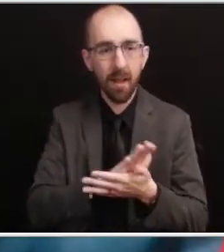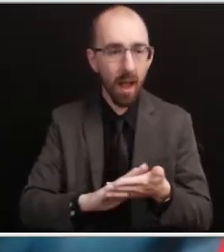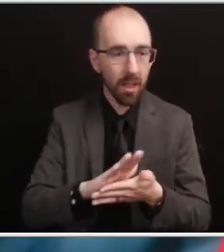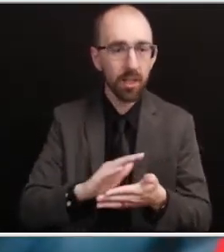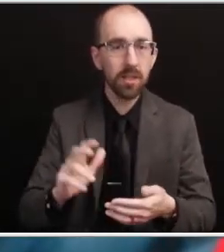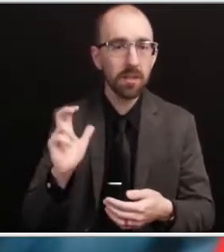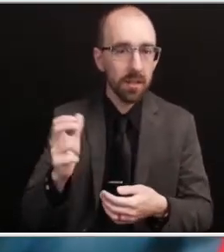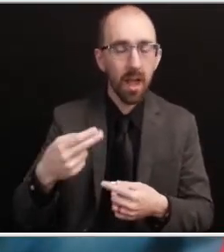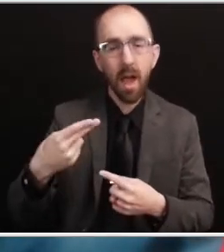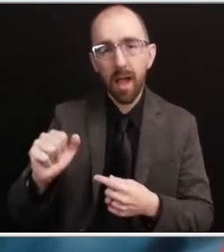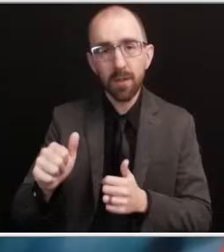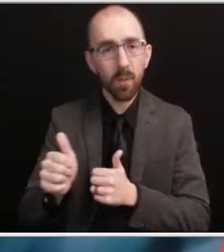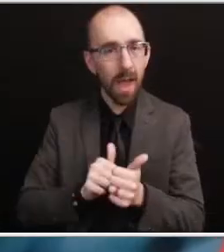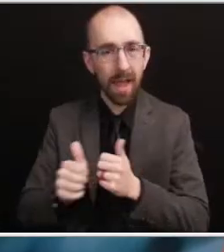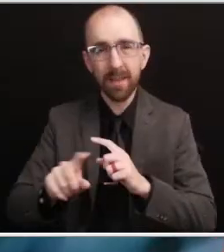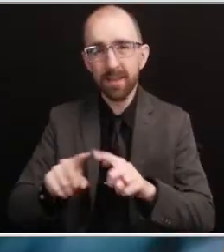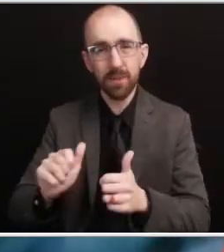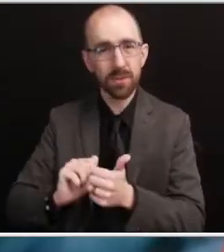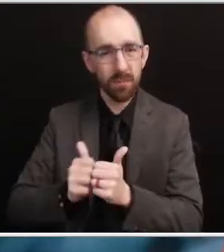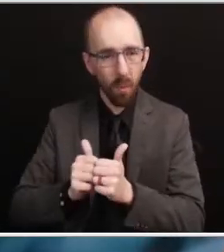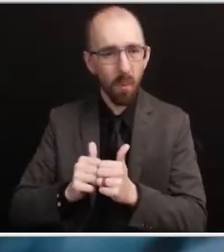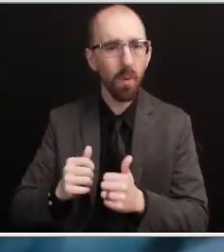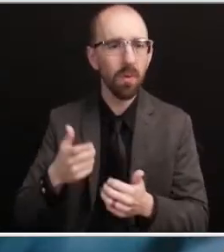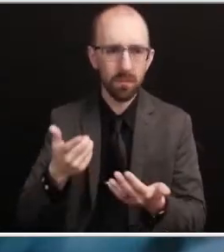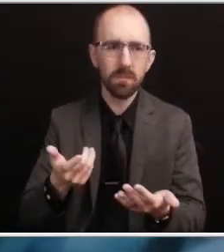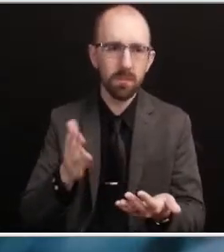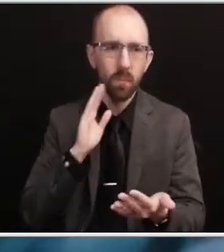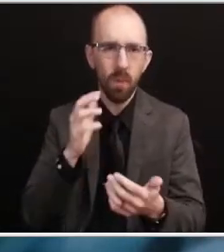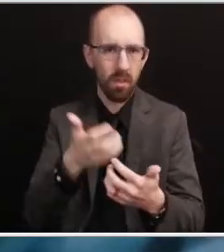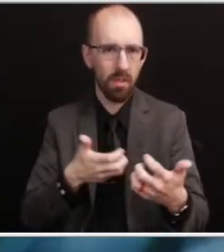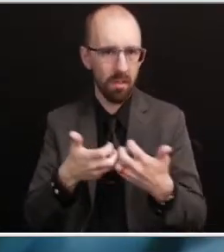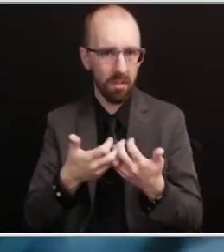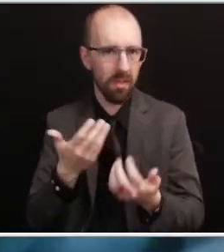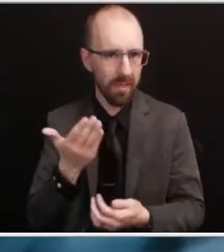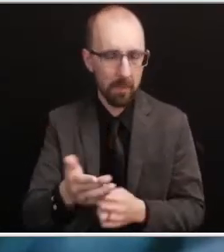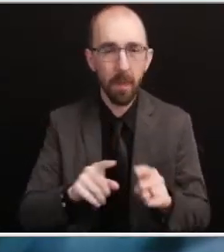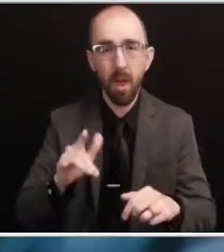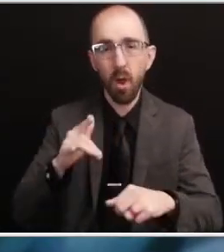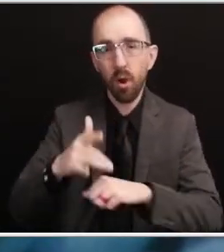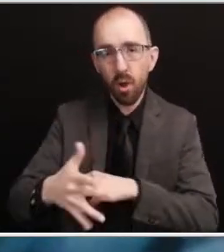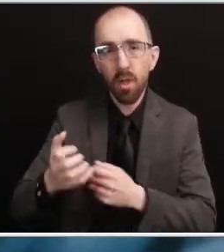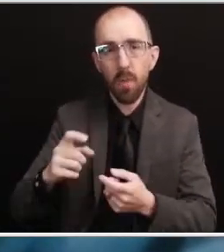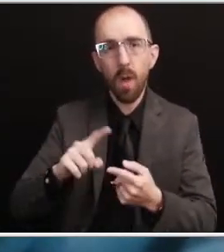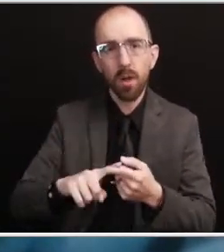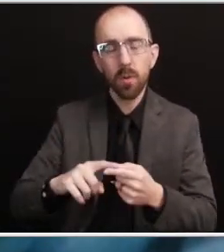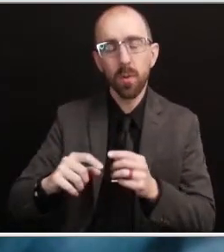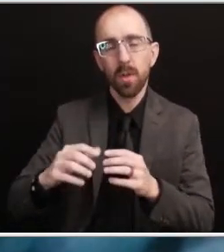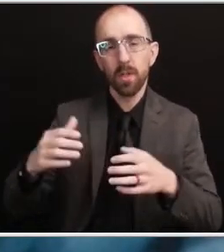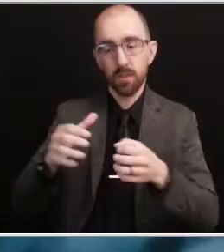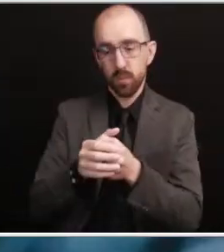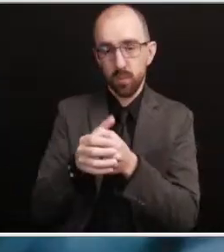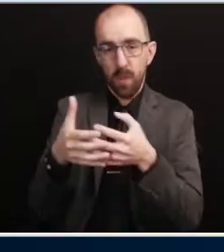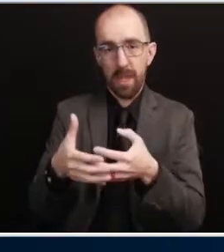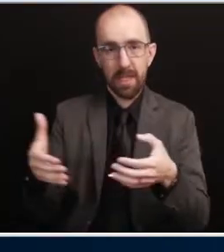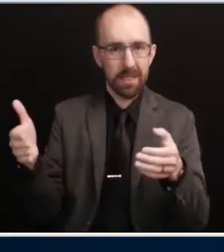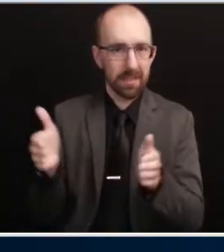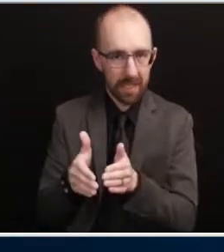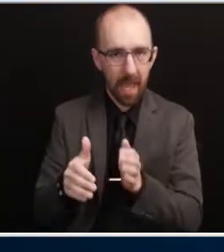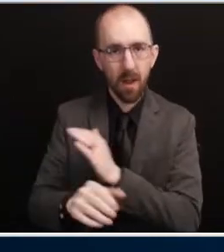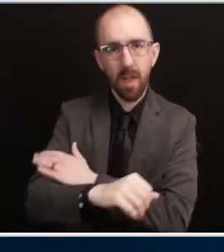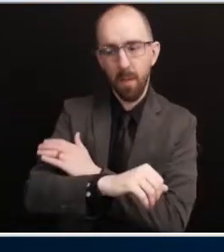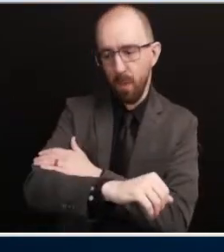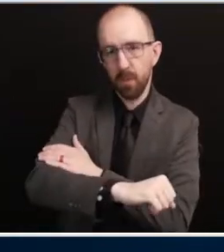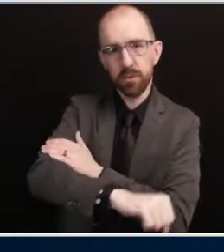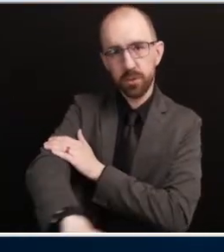play a different sport. We're going to tailor it to them. But early on, we want to get the swelling down, get the elbow straightening, and then we'll go from there. So